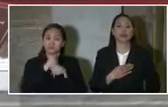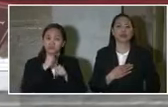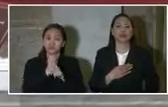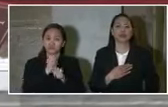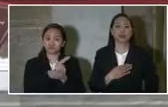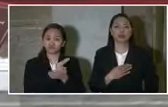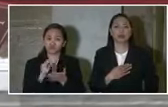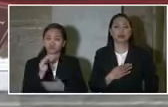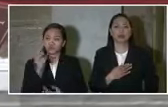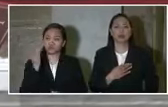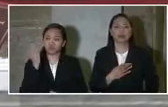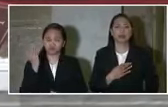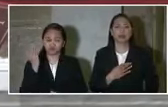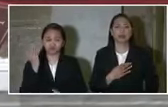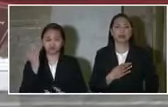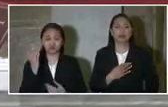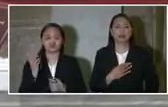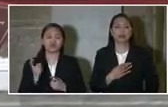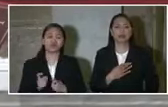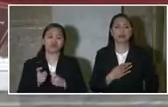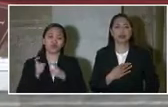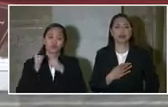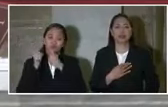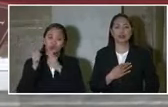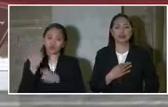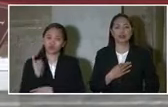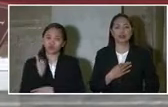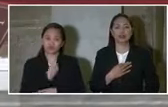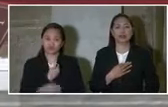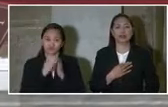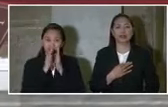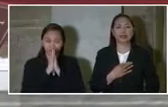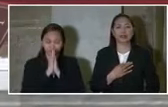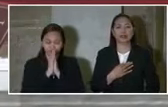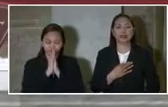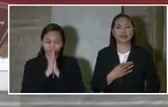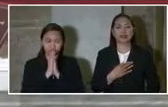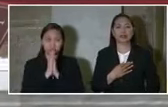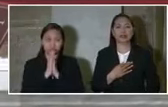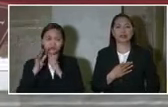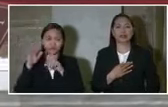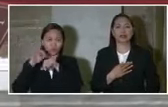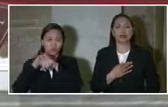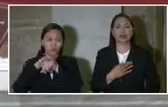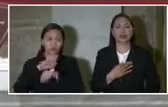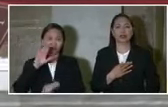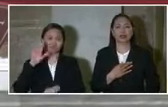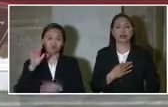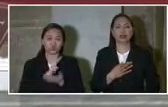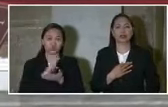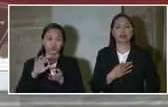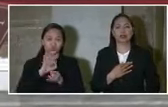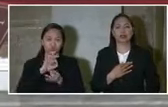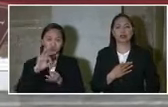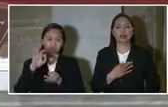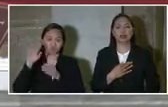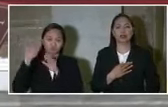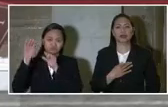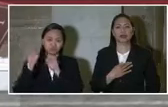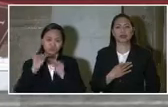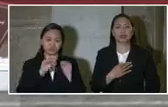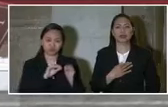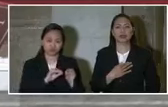holy, therefore, these gifts, we pray, by sending down your Spirit upon